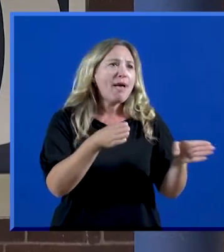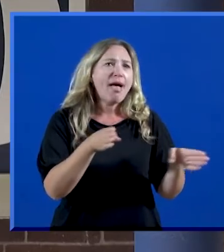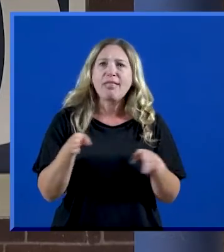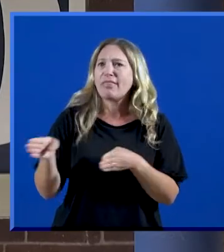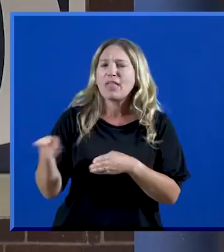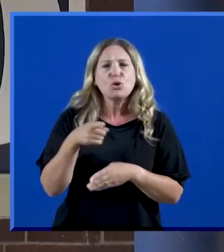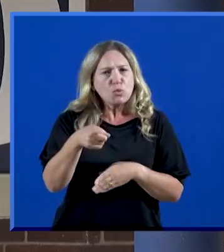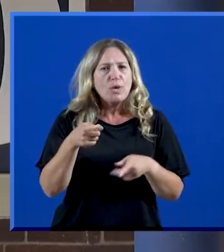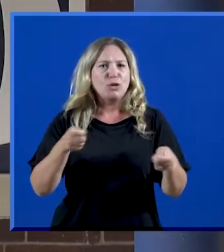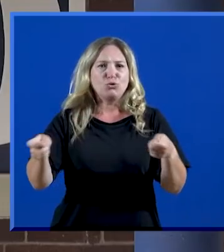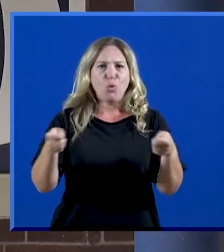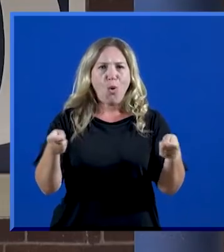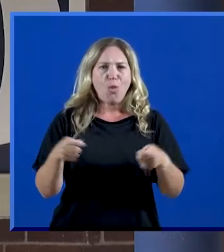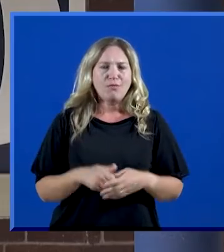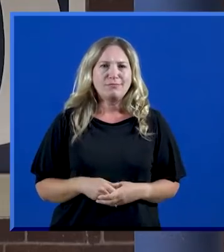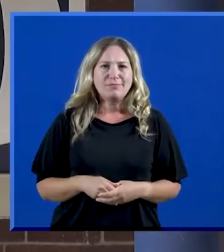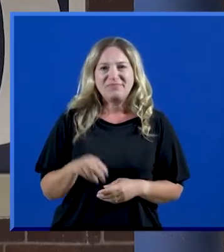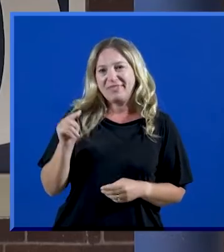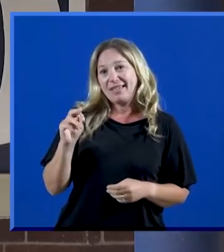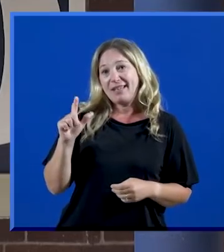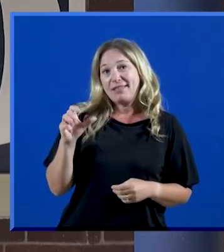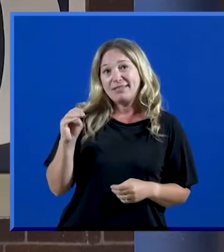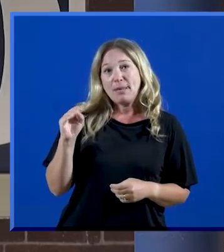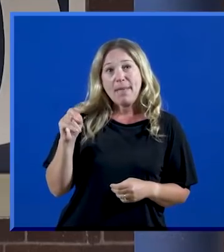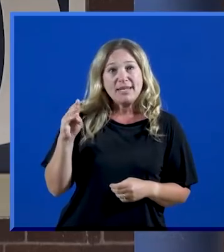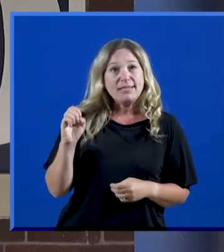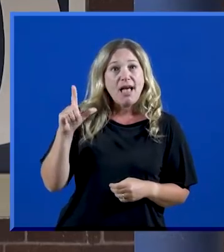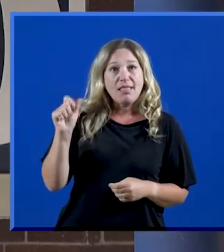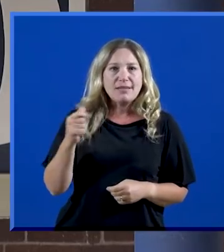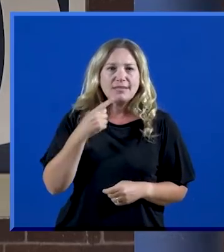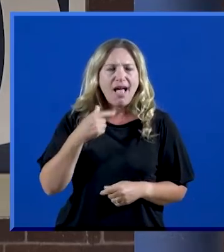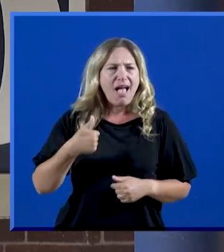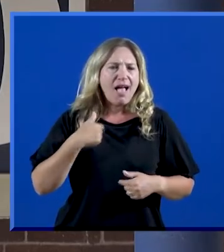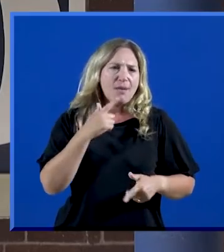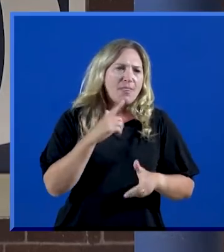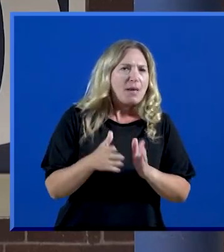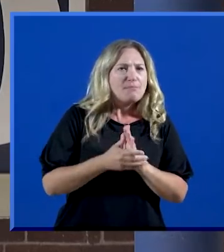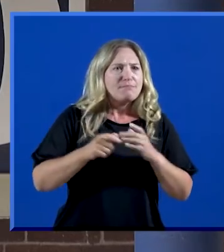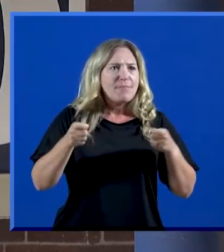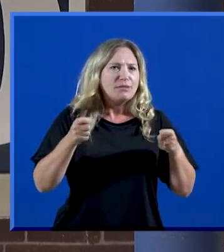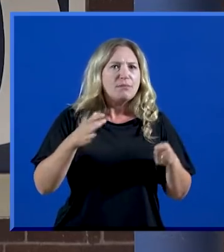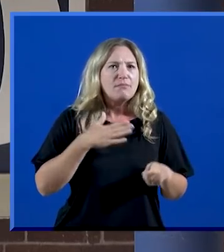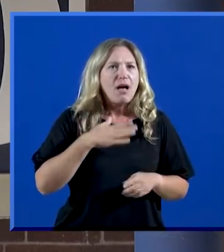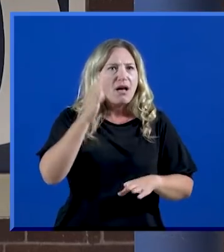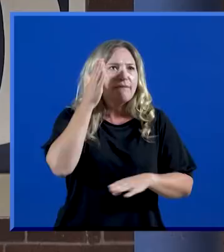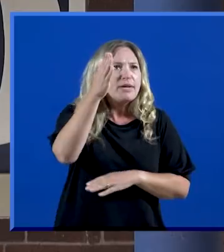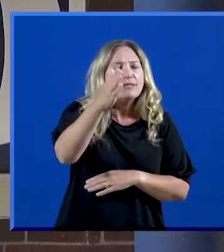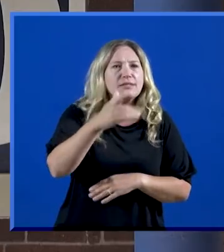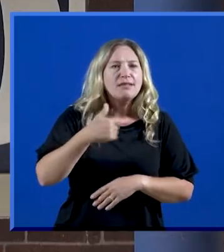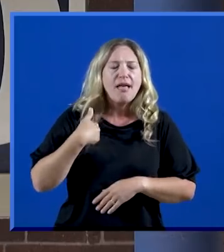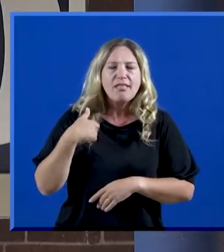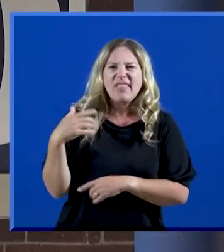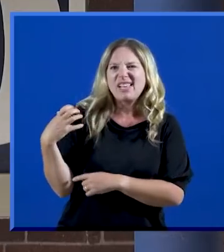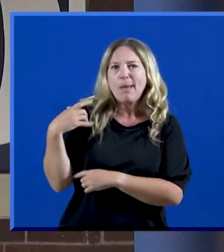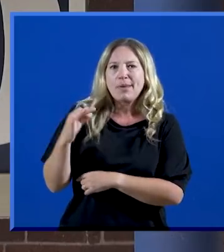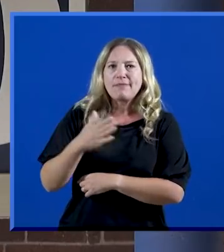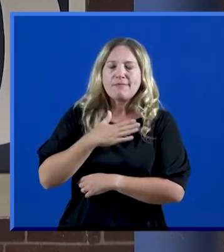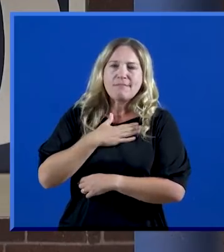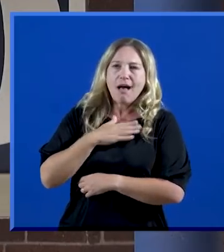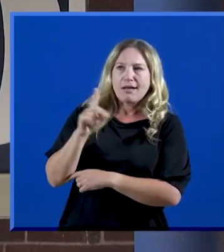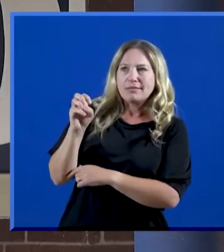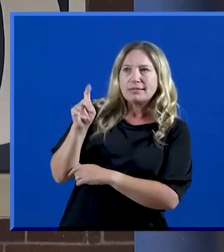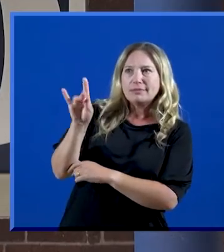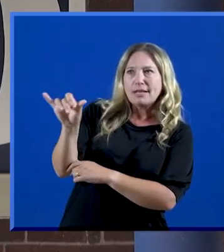are on, remember, you are in control of it. Nelson Mandela once said, "I am the master of my fate and the captain of my